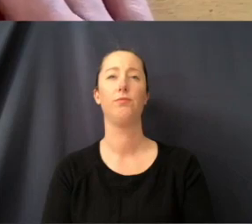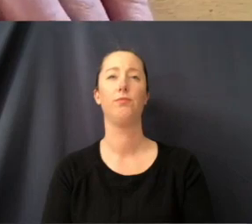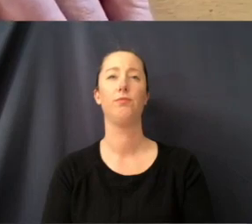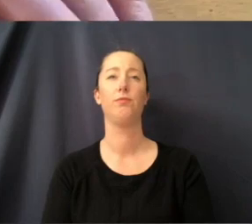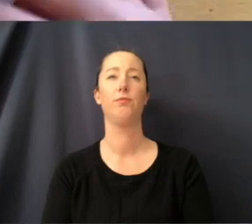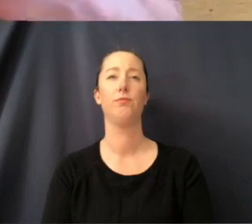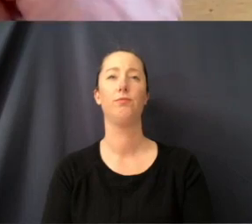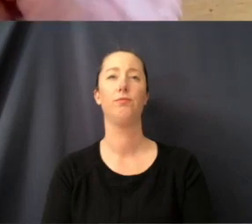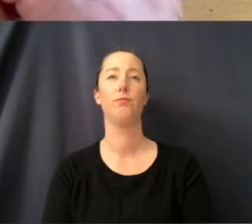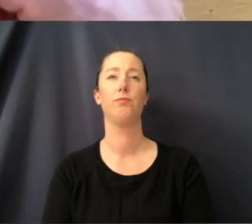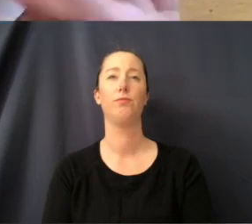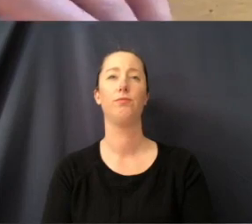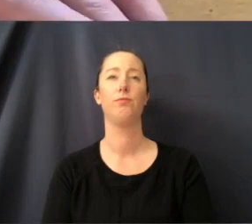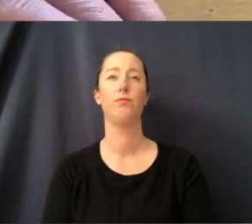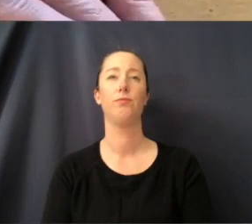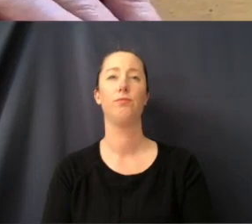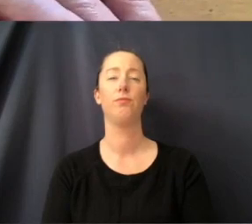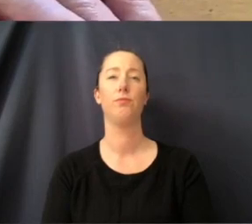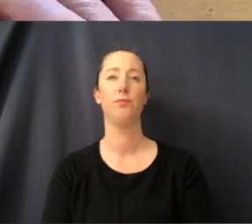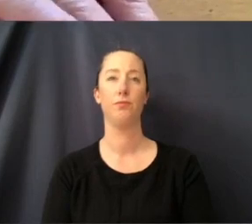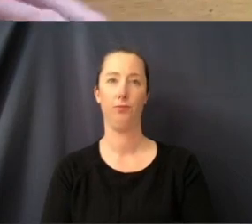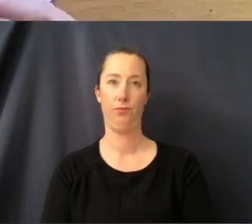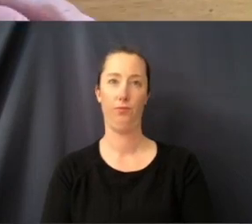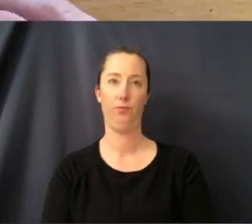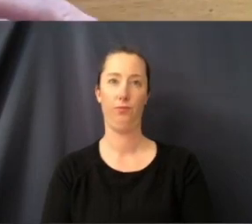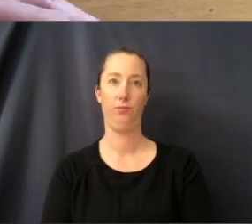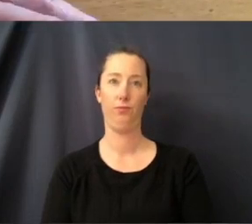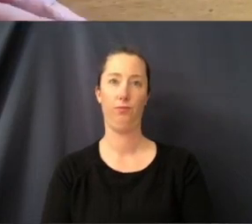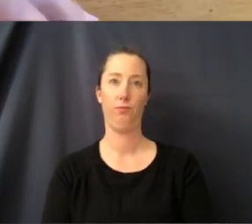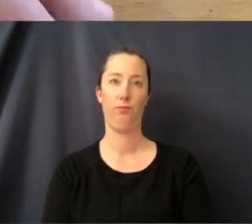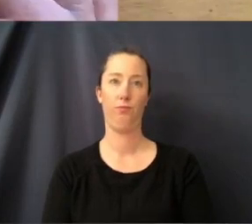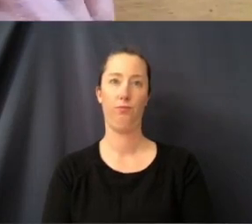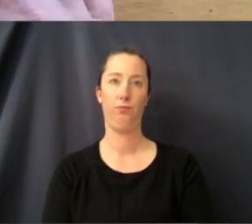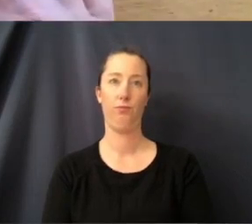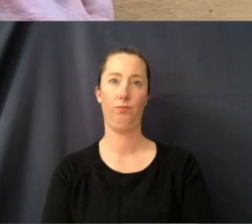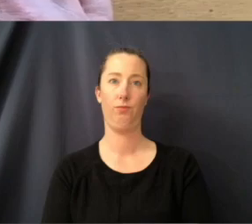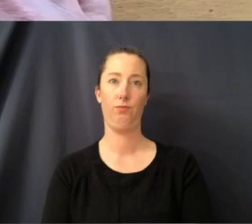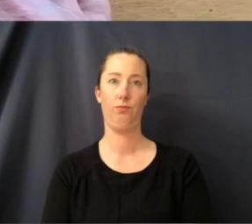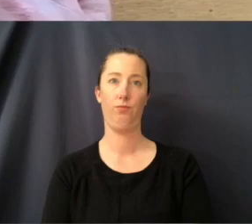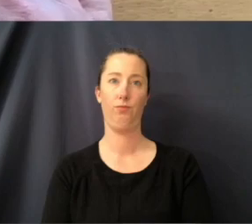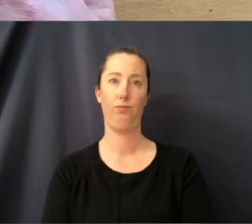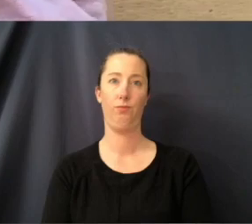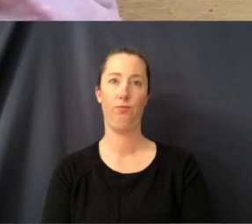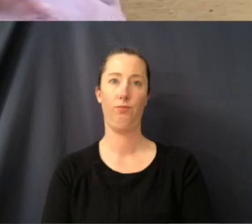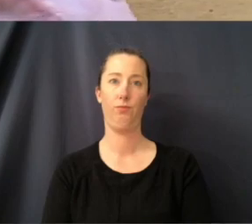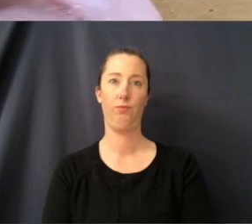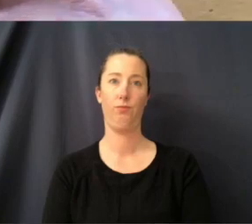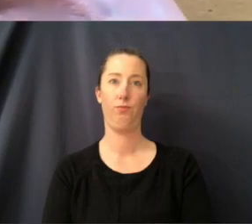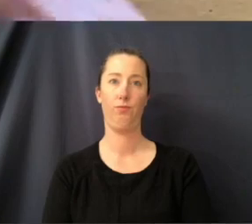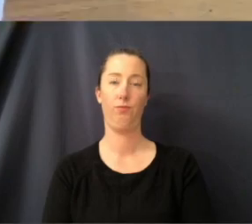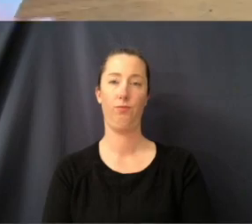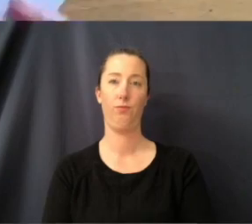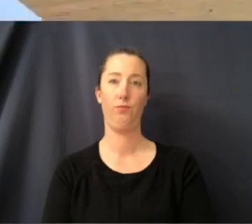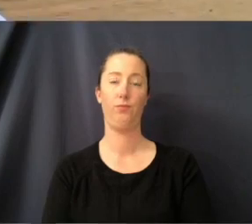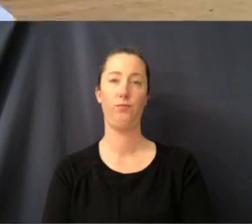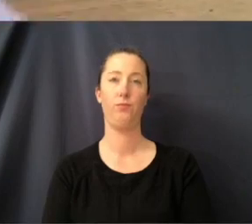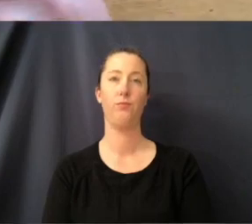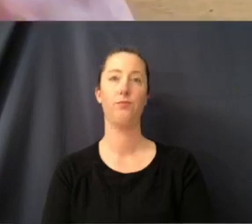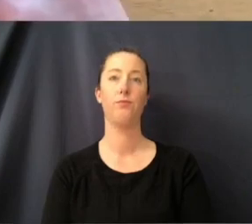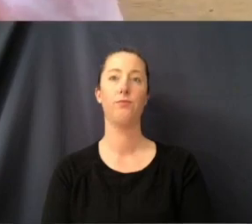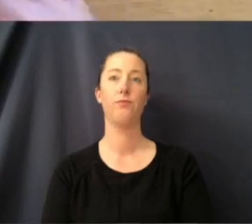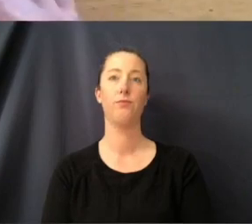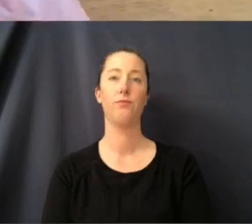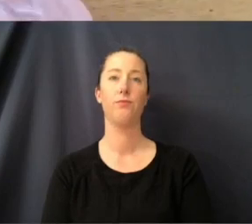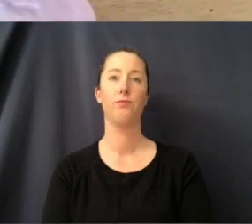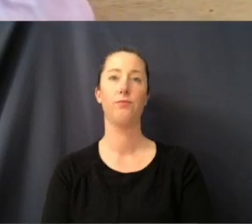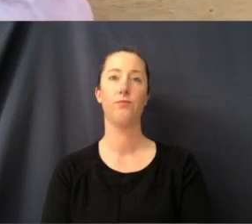All right, and so then I do this one more time. I take the points and I fold them into the middle of the square.